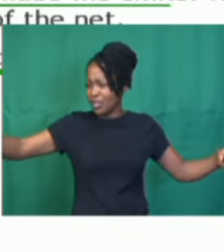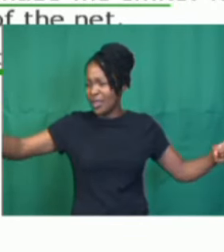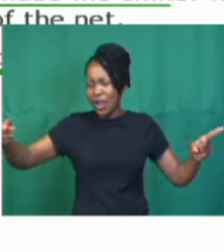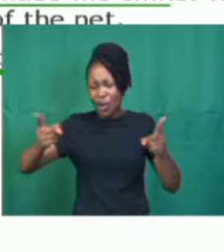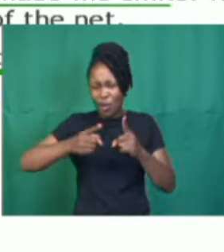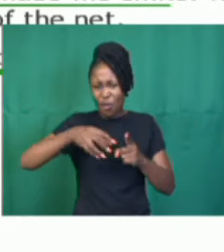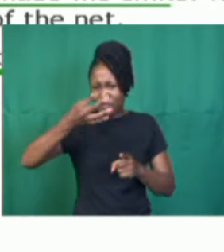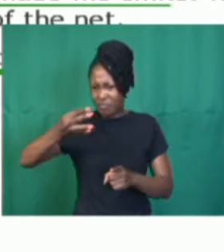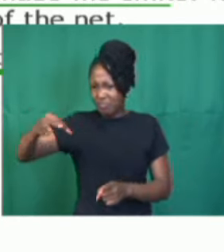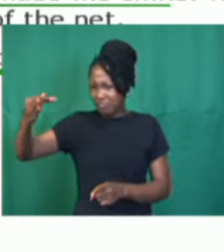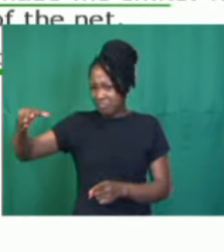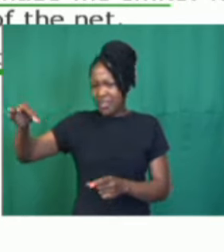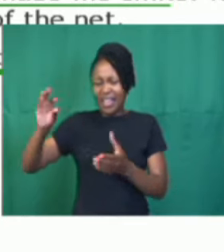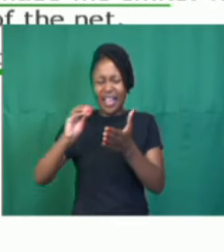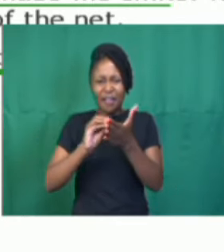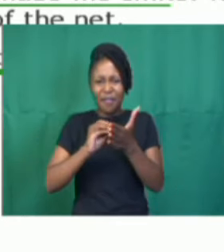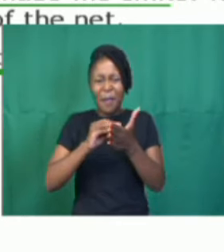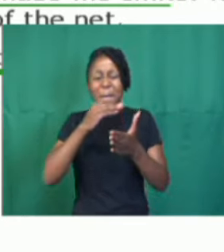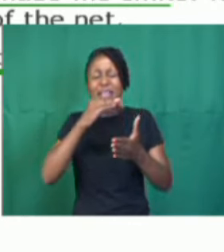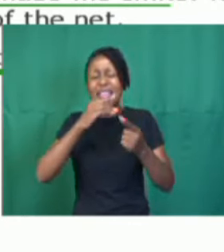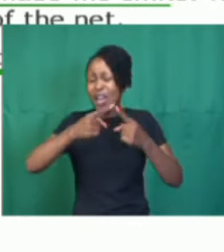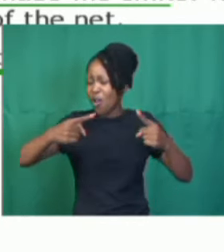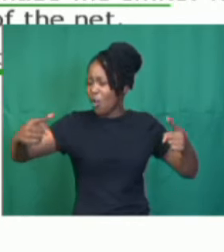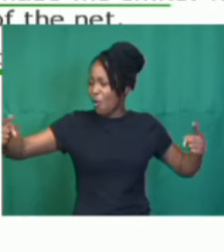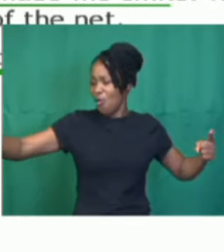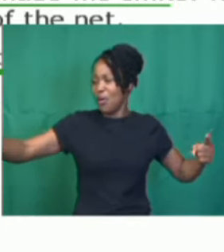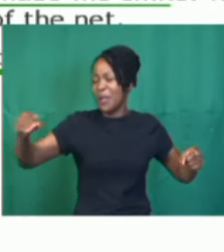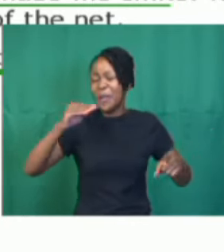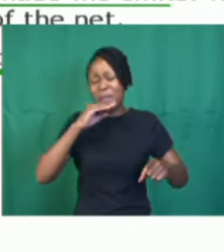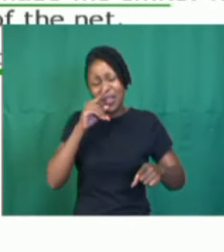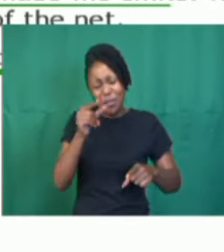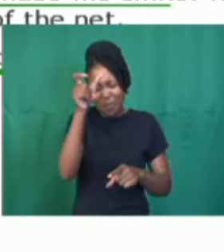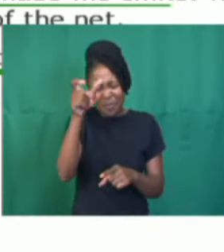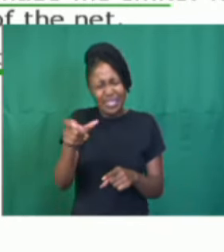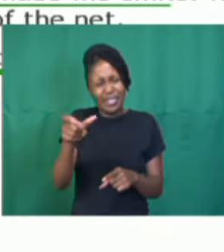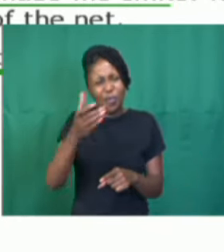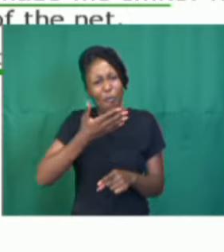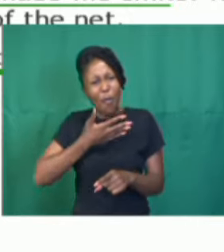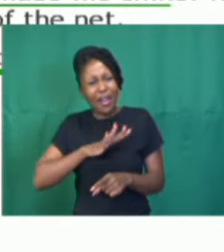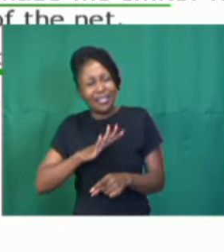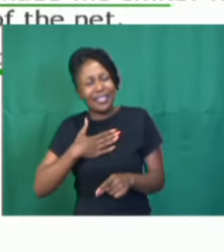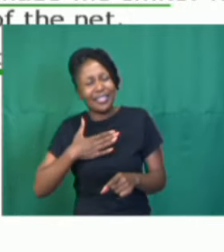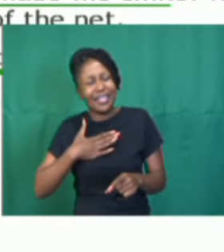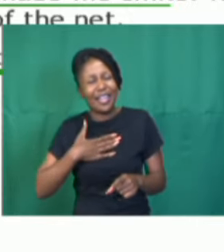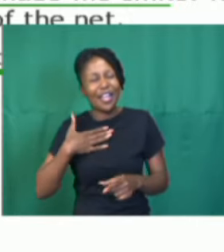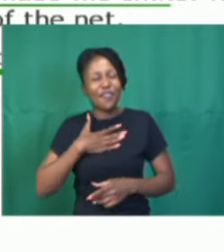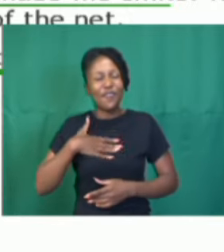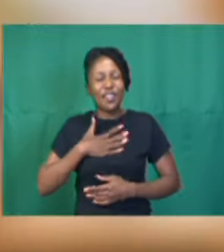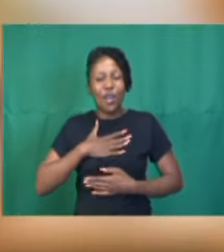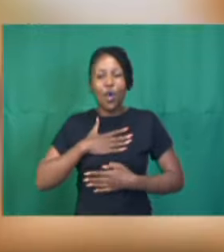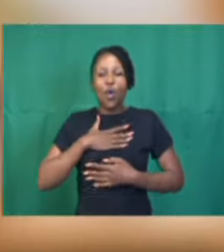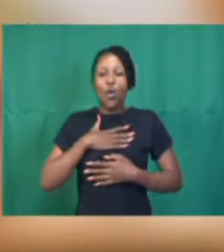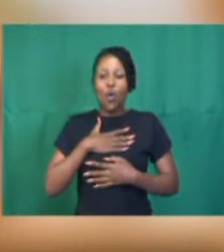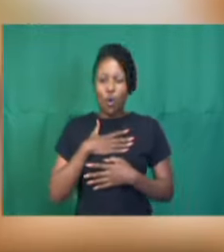the longer sentences, of course, the writer is trying to make us breathe, as I am breathing